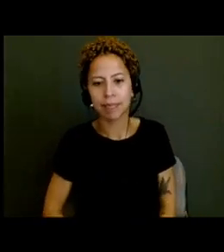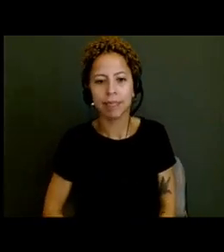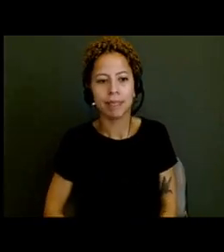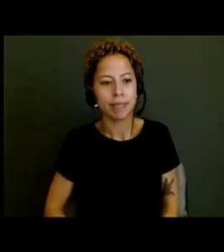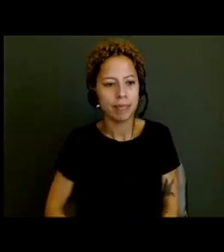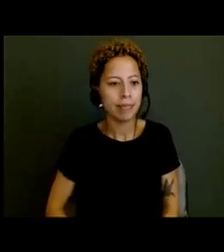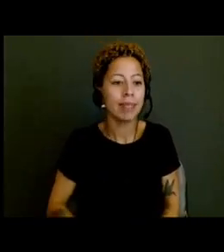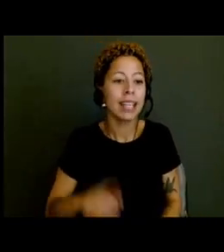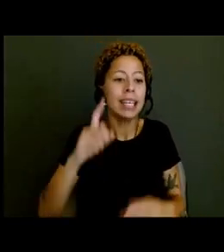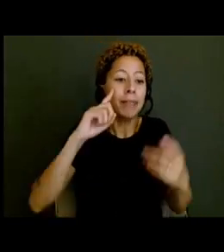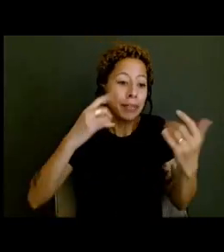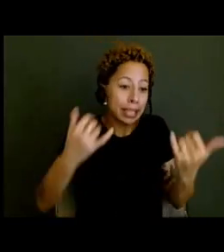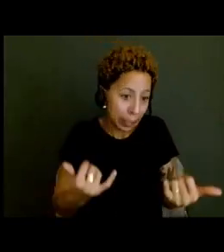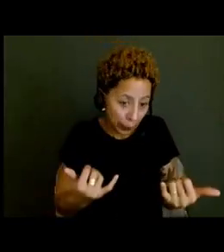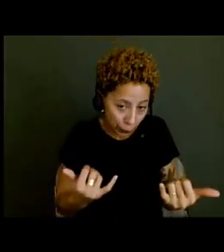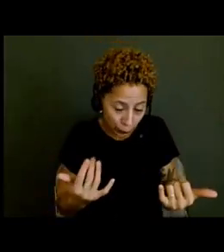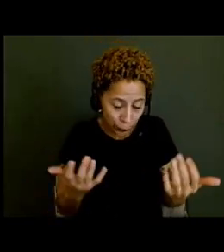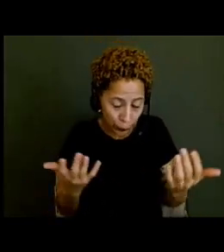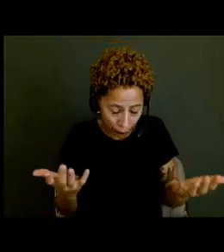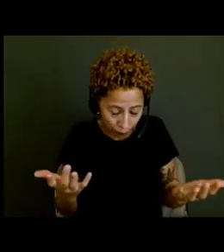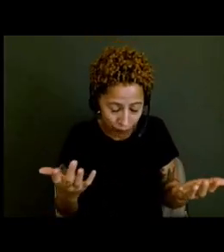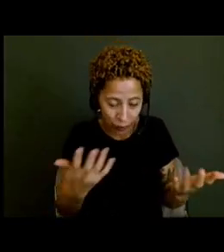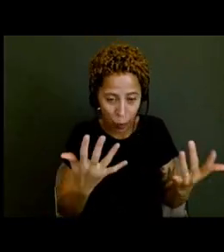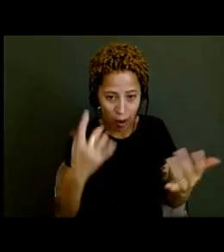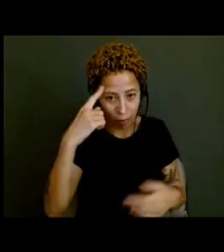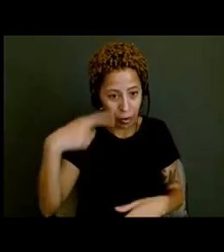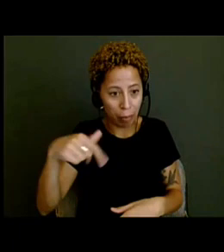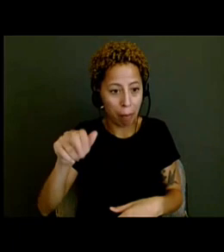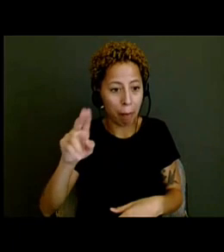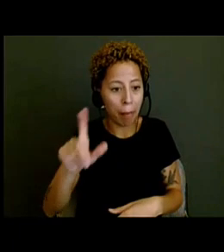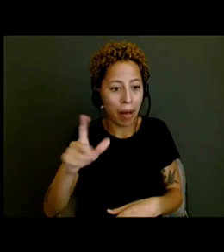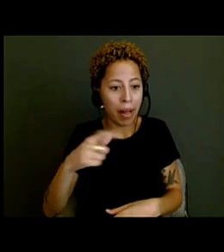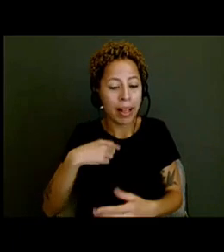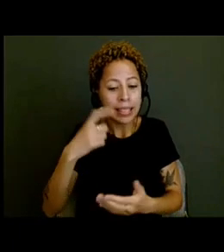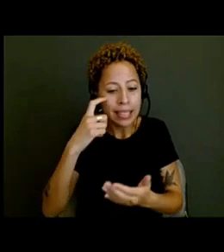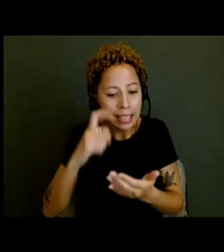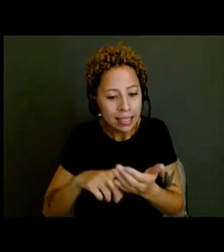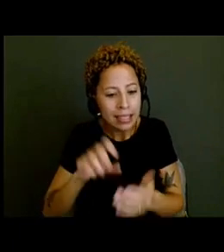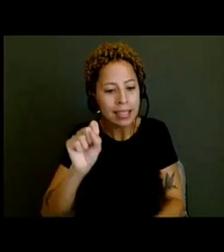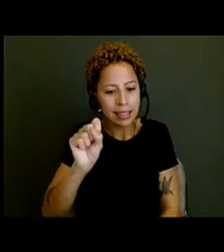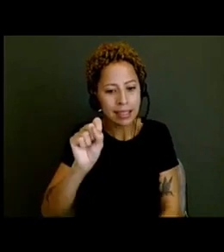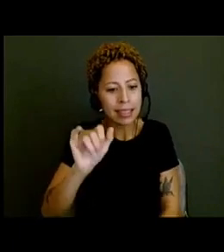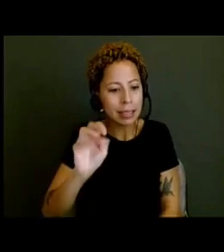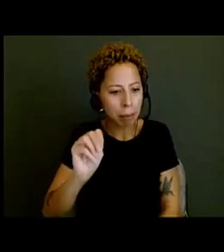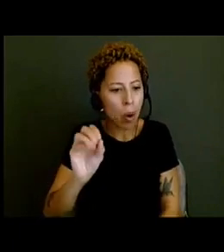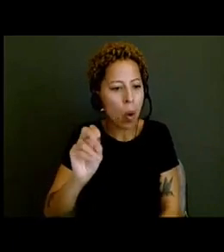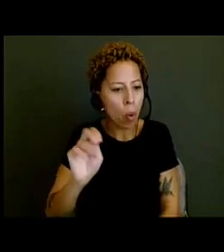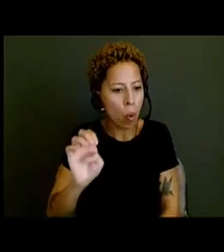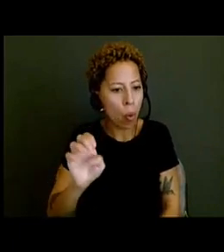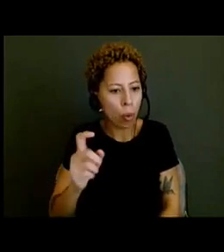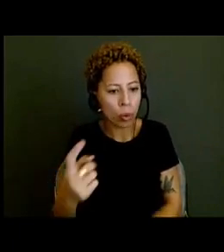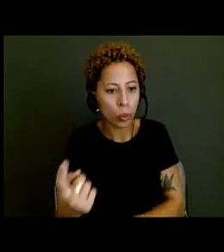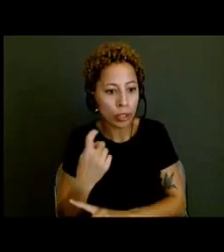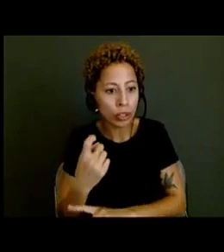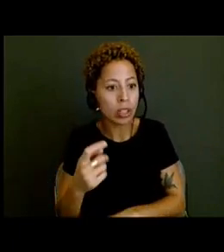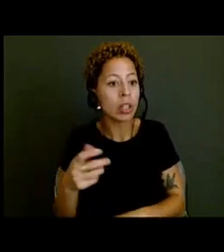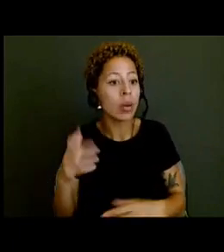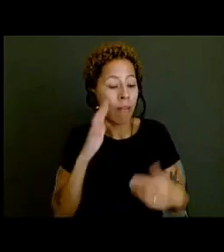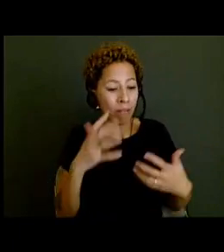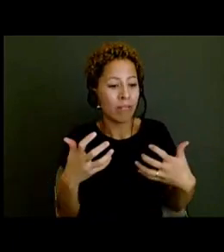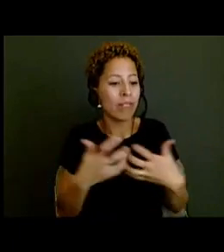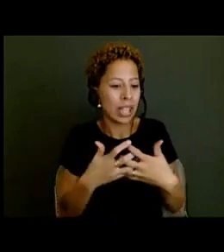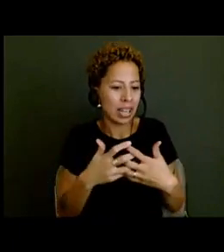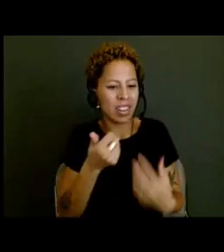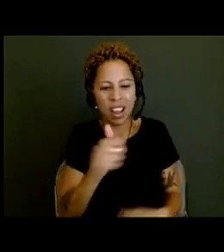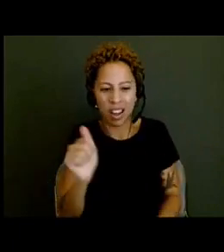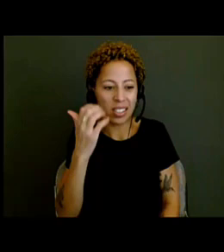In the meantime, as we are waiting for Paul, I can see that Simone posted the questions. Connect SMS will suit any cell phone such as Android, iPhone,